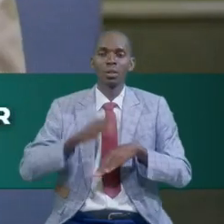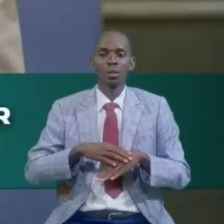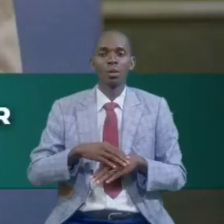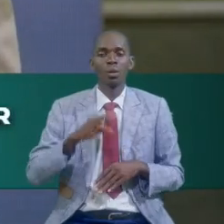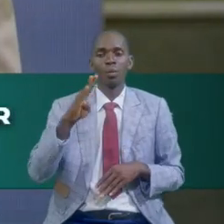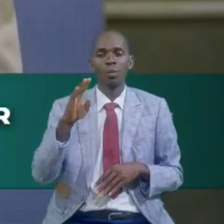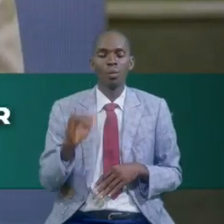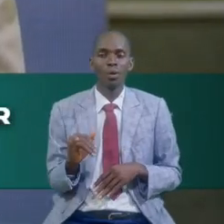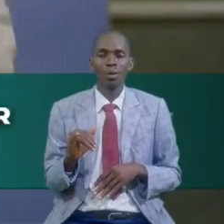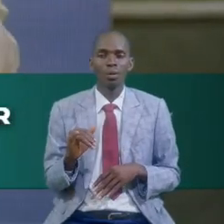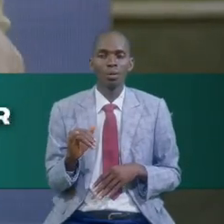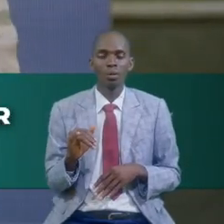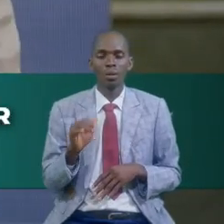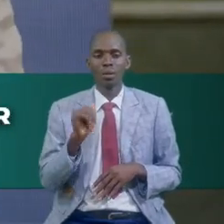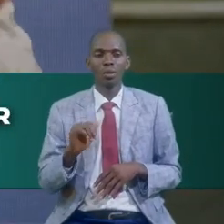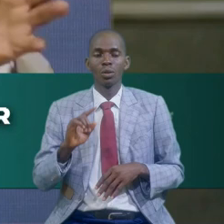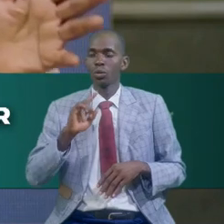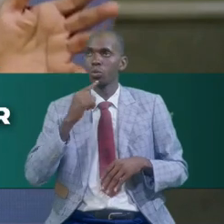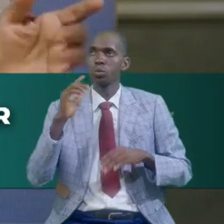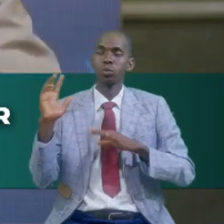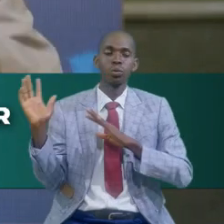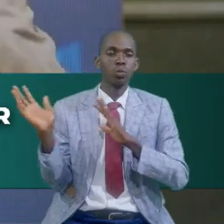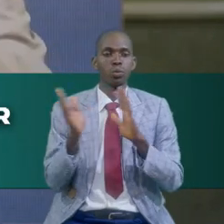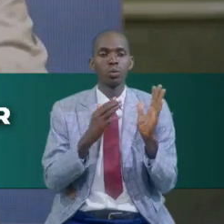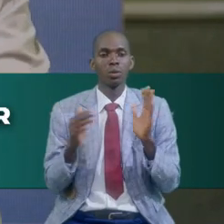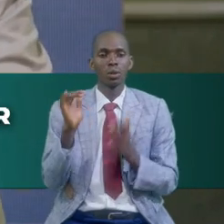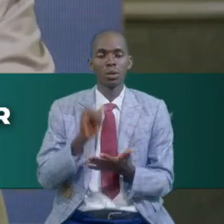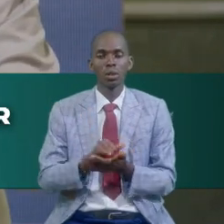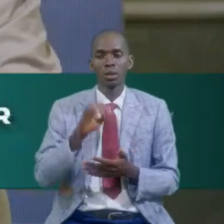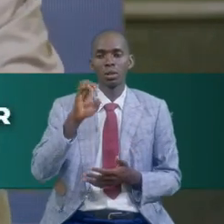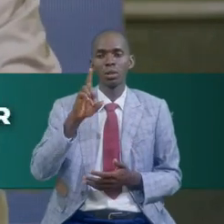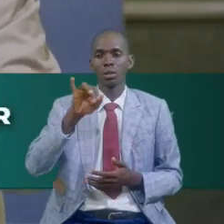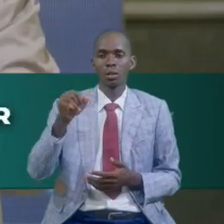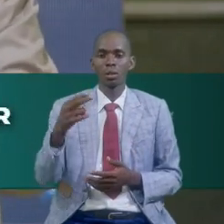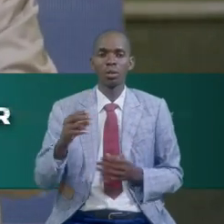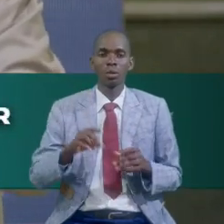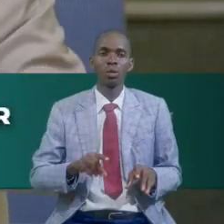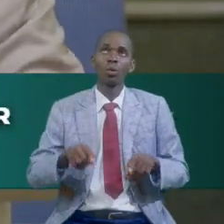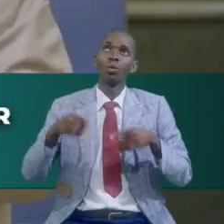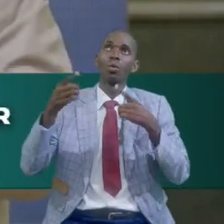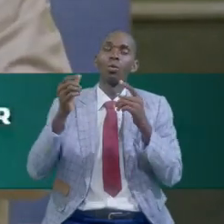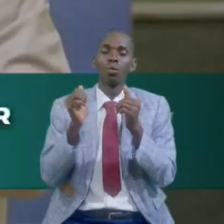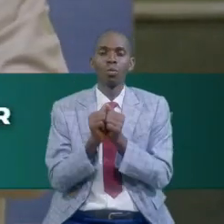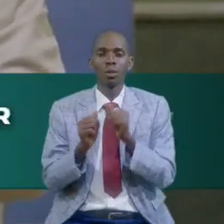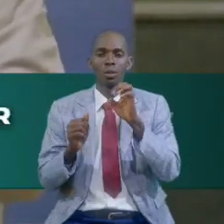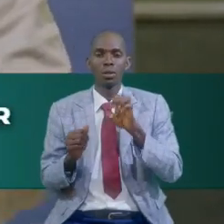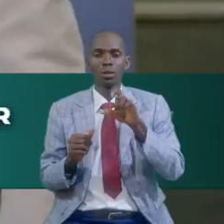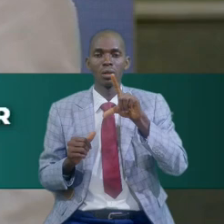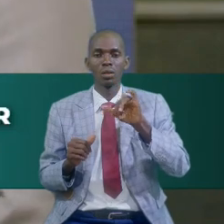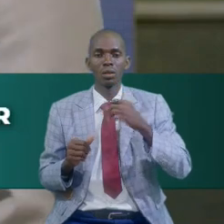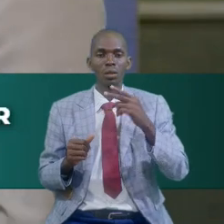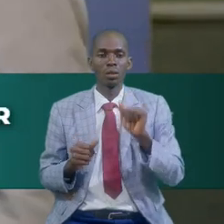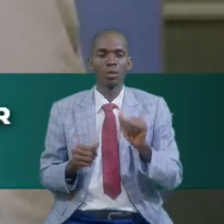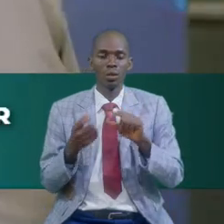the whirlwind that Elijah went with Elisha from Gilgal.